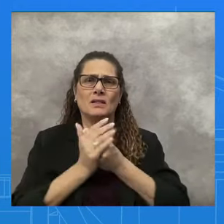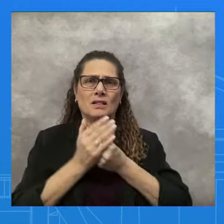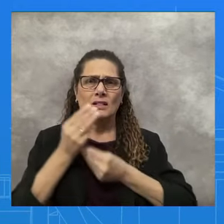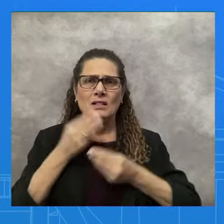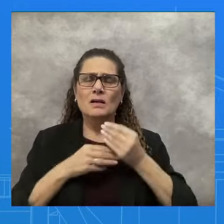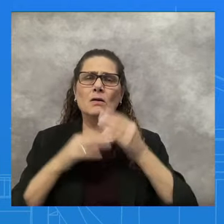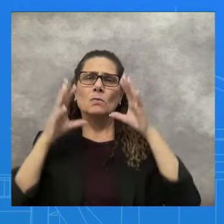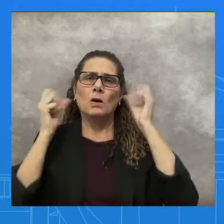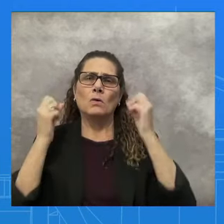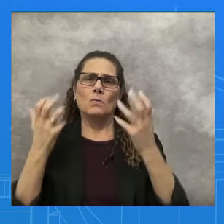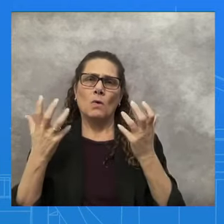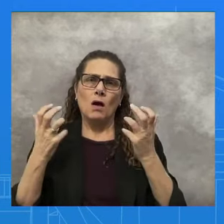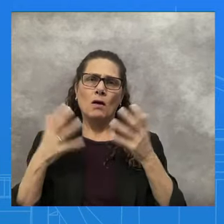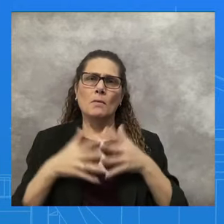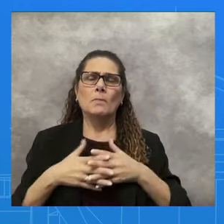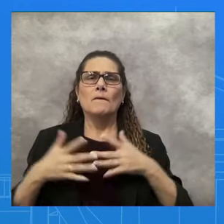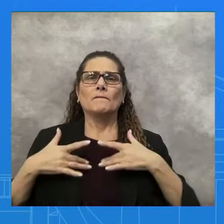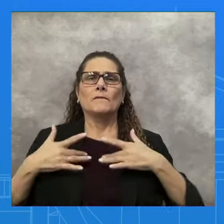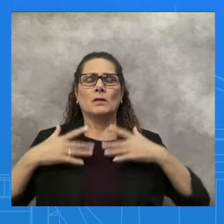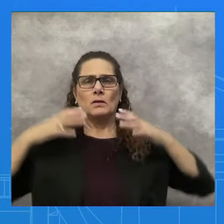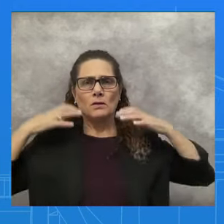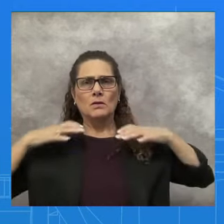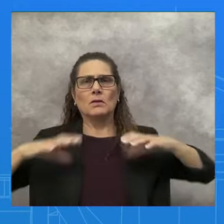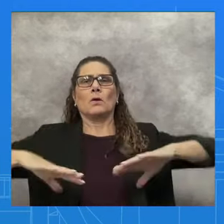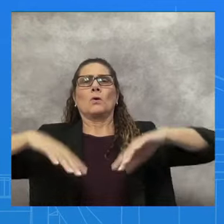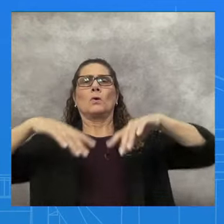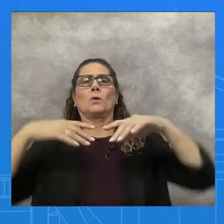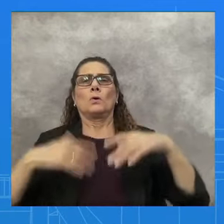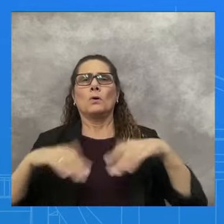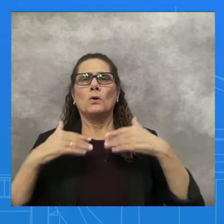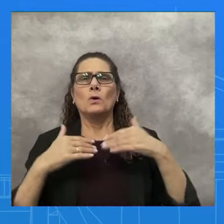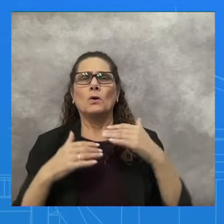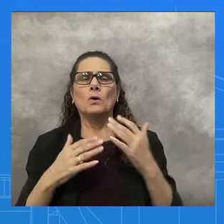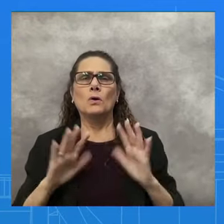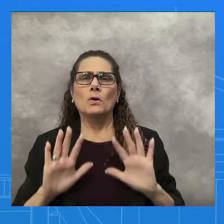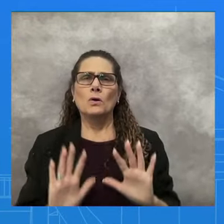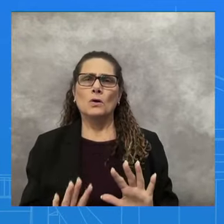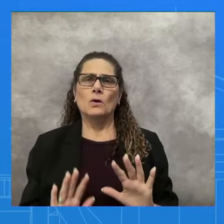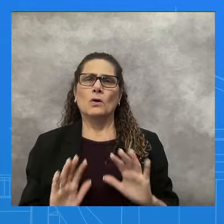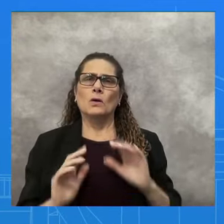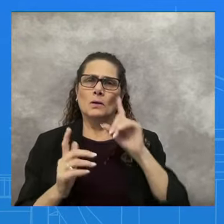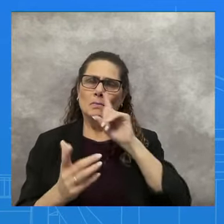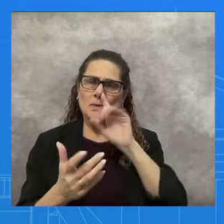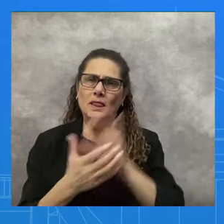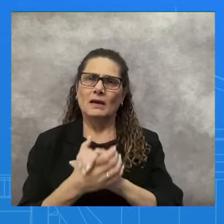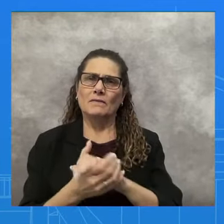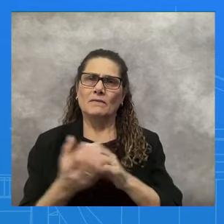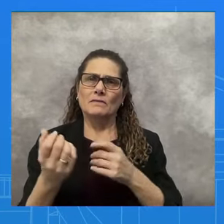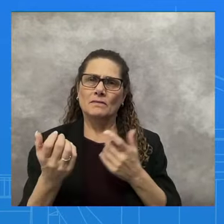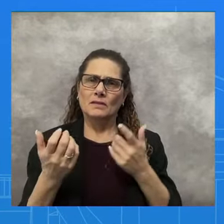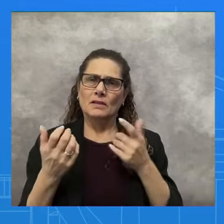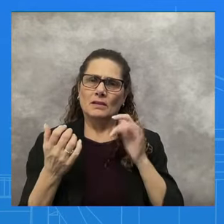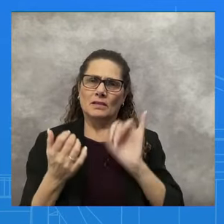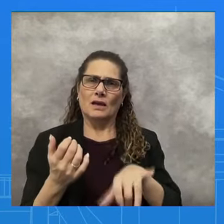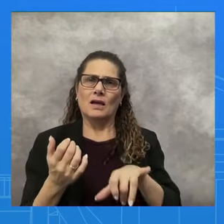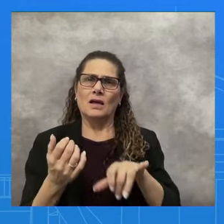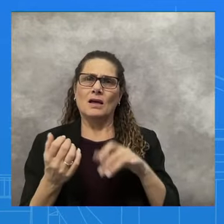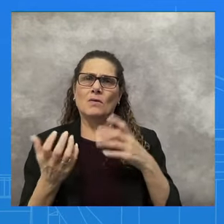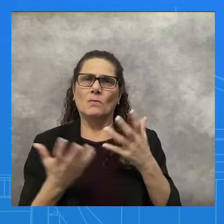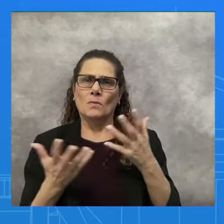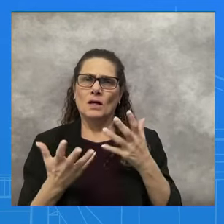him. And we believe the actions that we take, I think that's one of the questions that I got from your colleagues, we believe